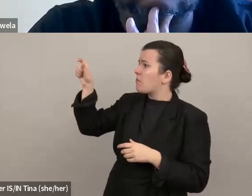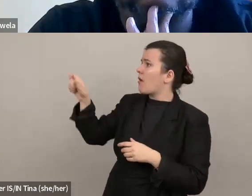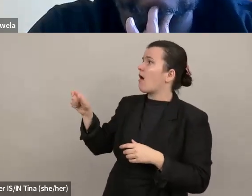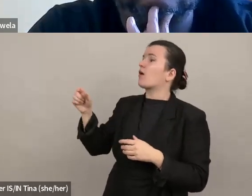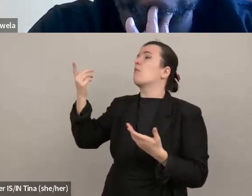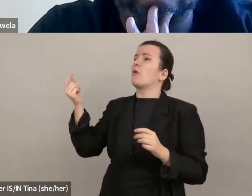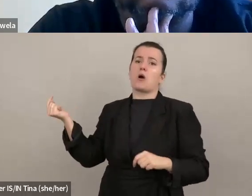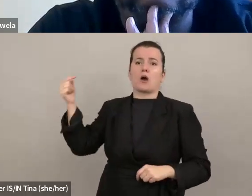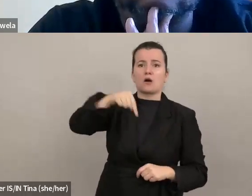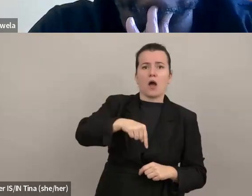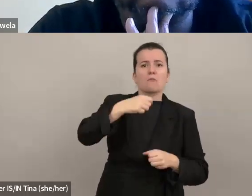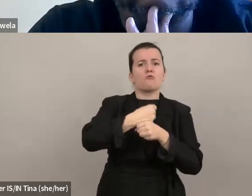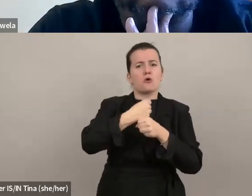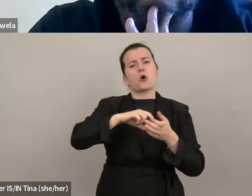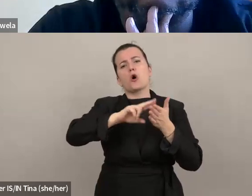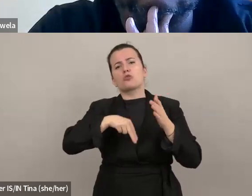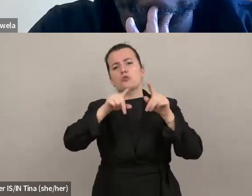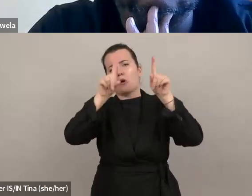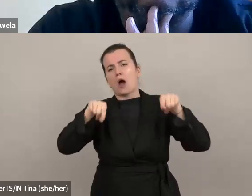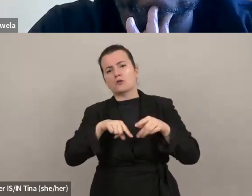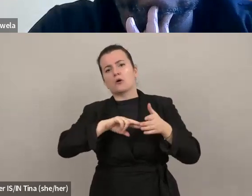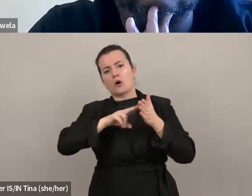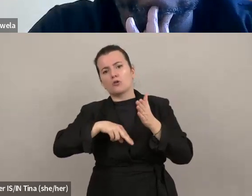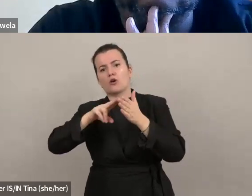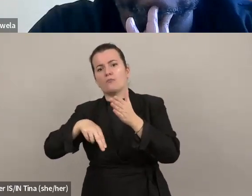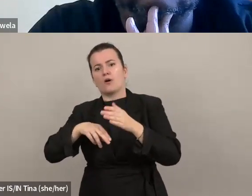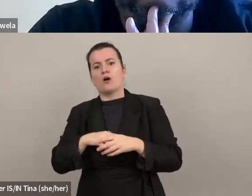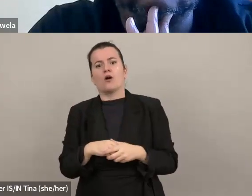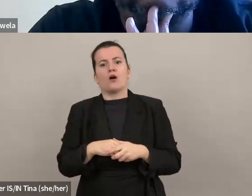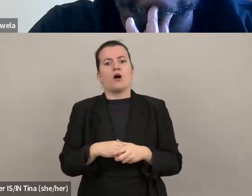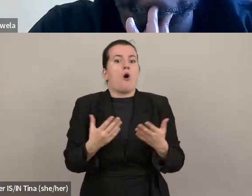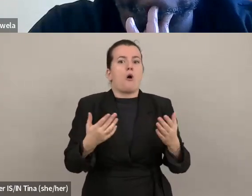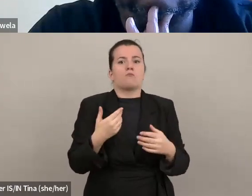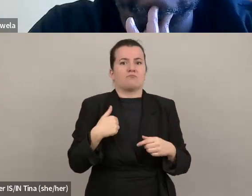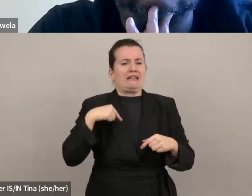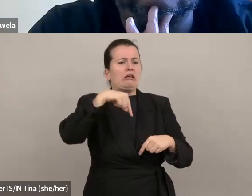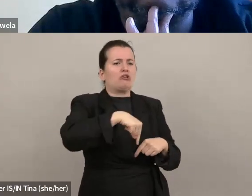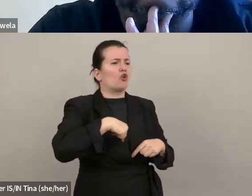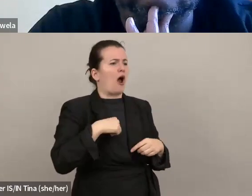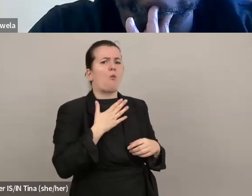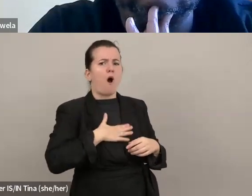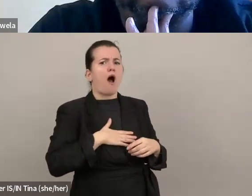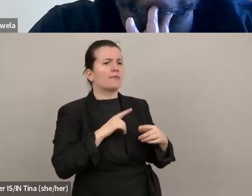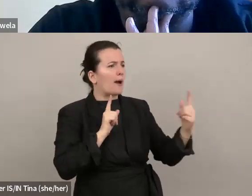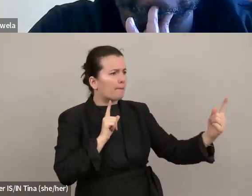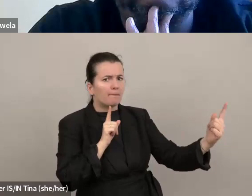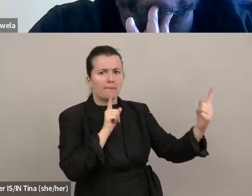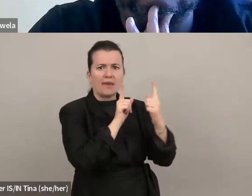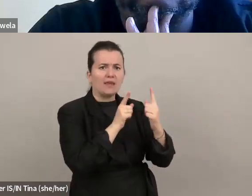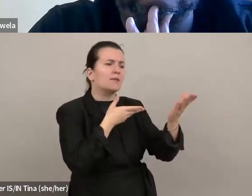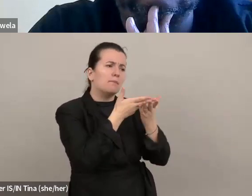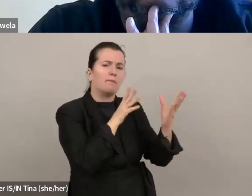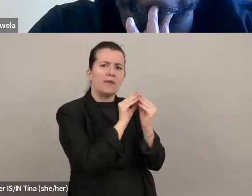okay, I actually don't want customers to come to my house. I want a